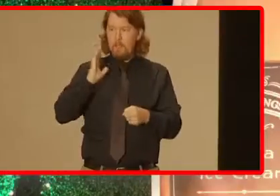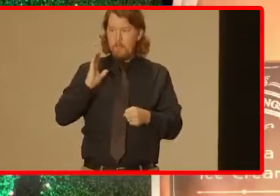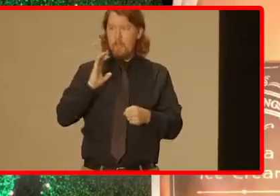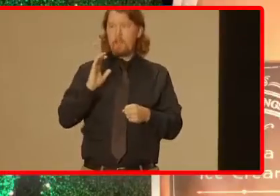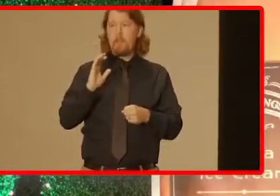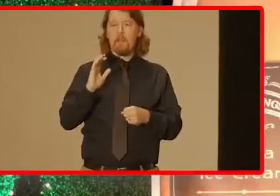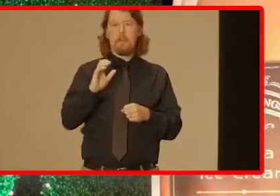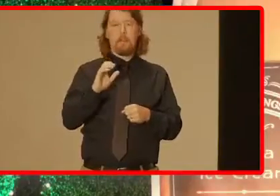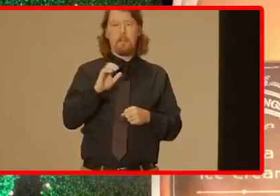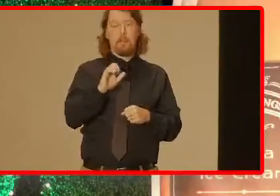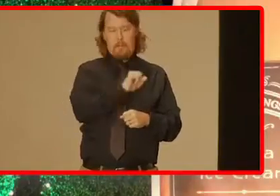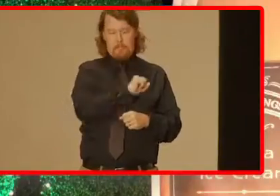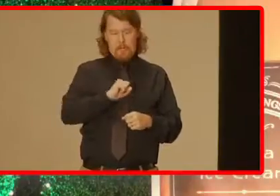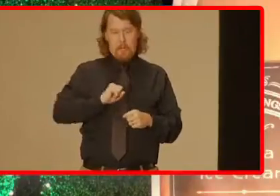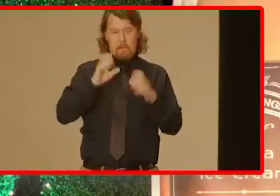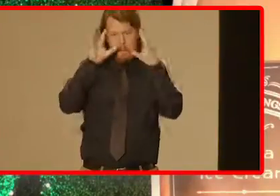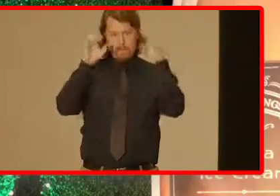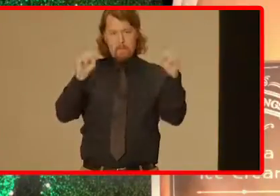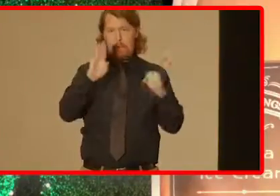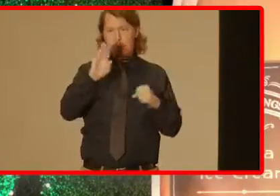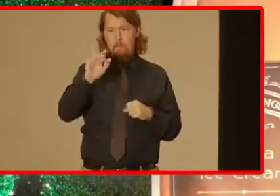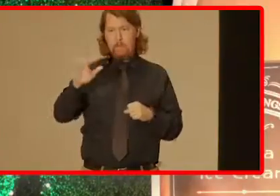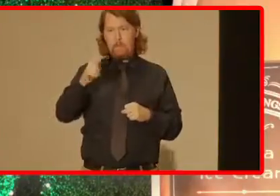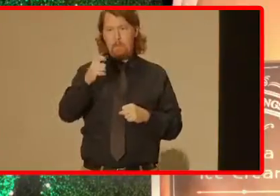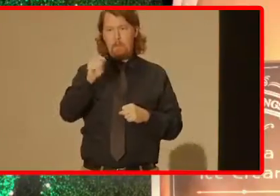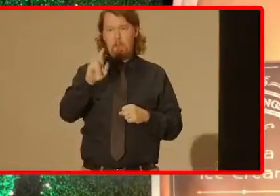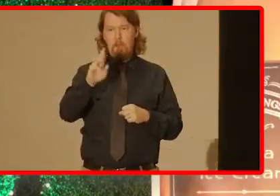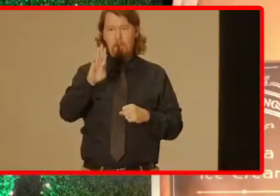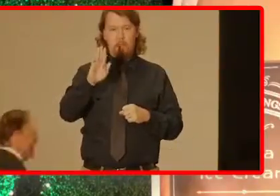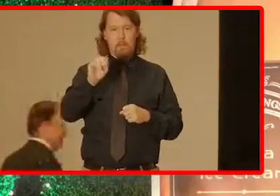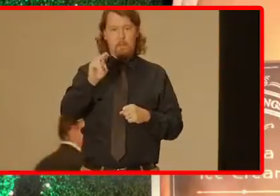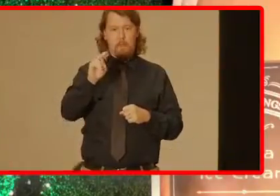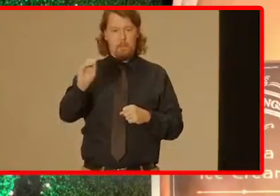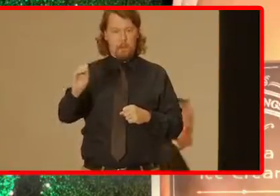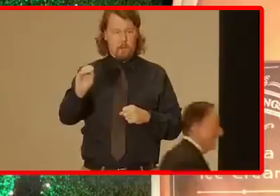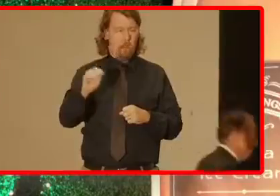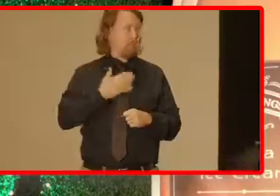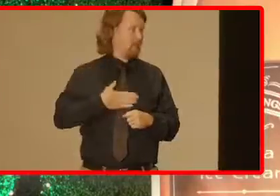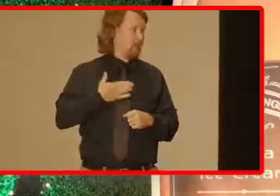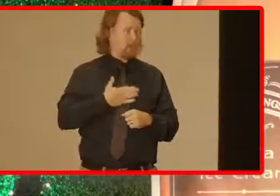President, Bill Galvano. Please come up.